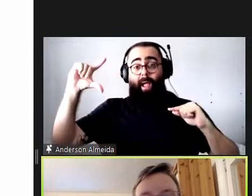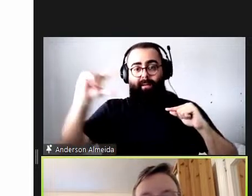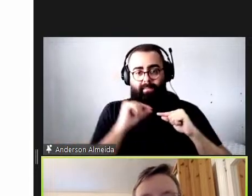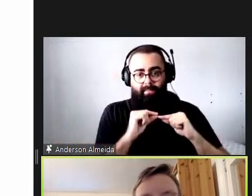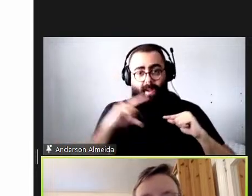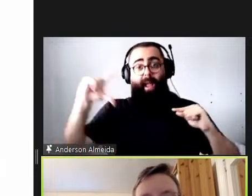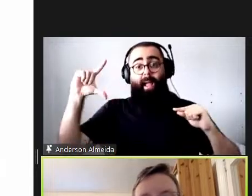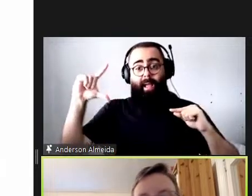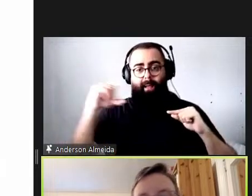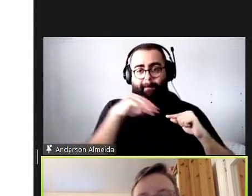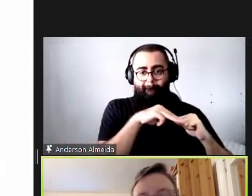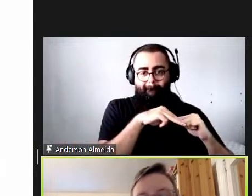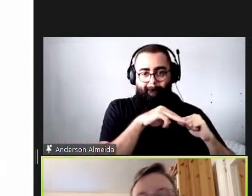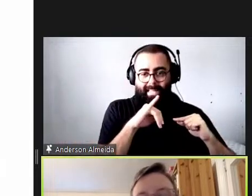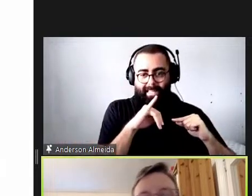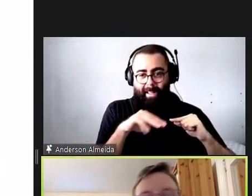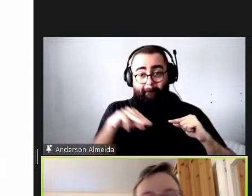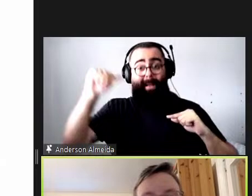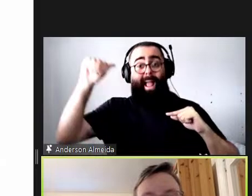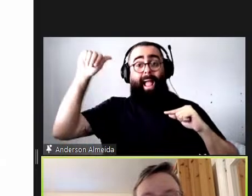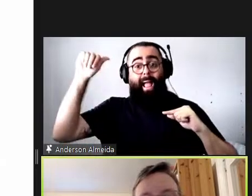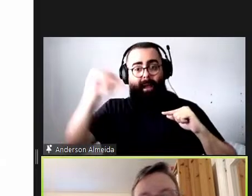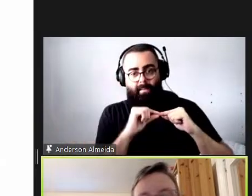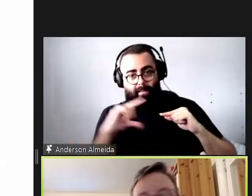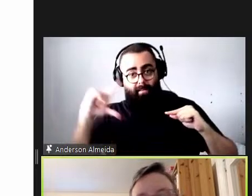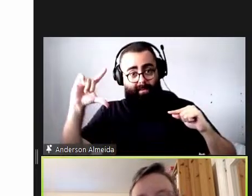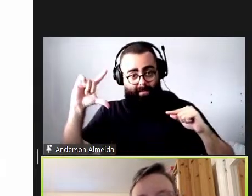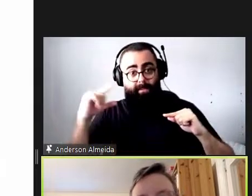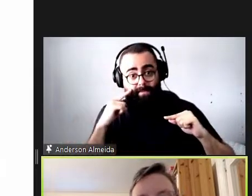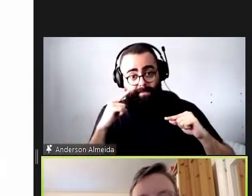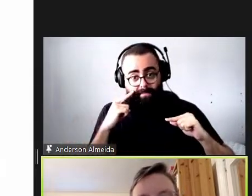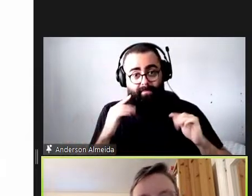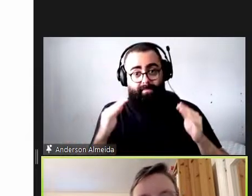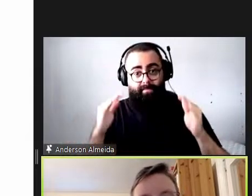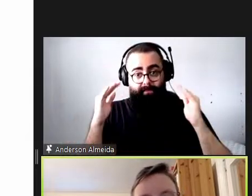Below that, the position of the tongue